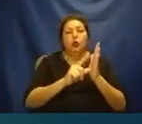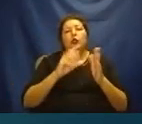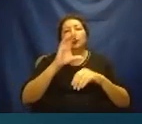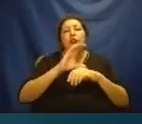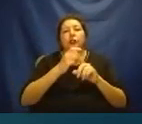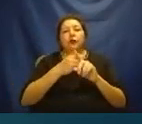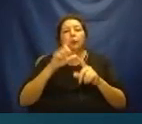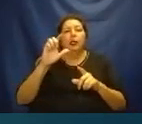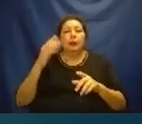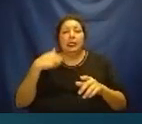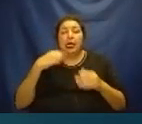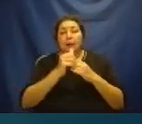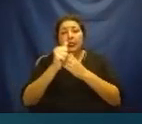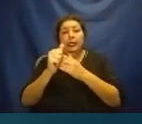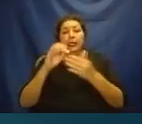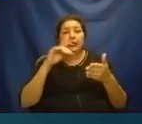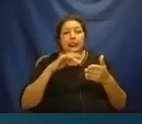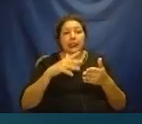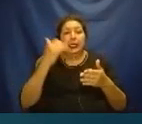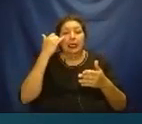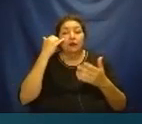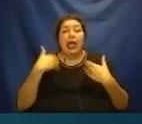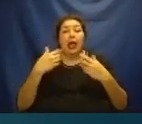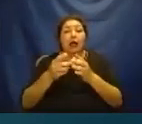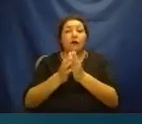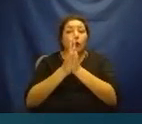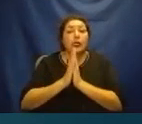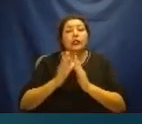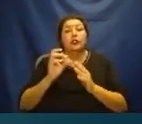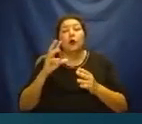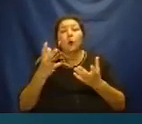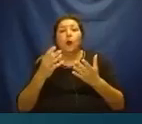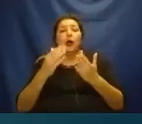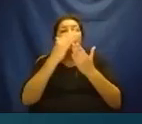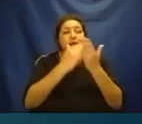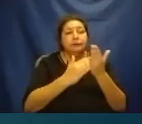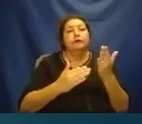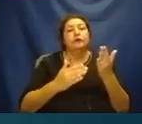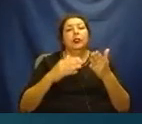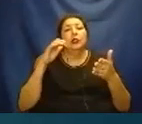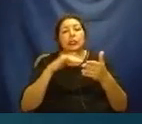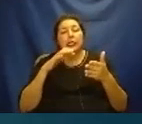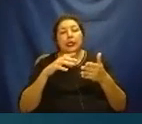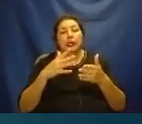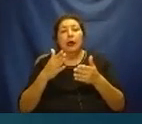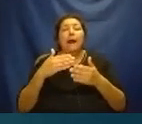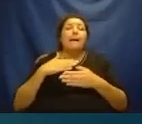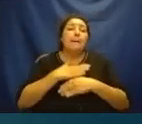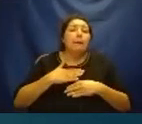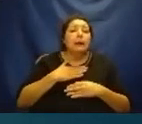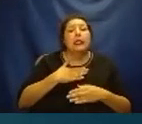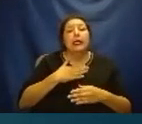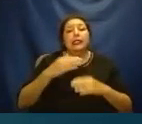any questions or you would like to receive an outline of the study, please send me a direct message on our Facebook